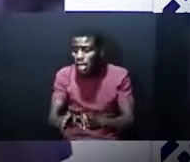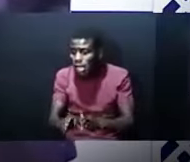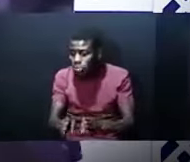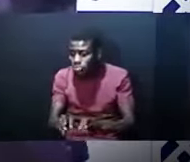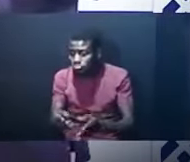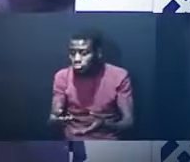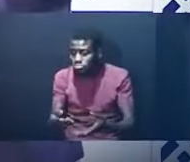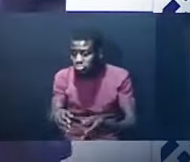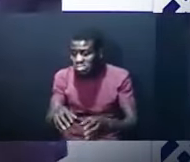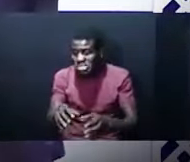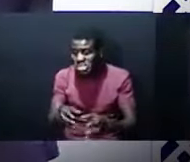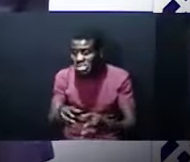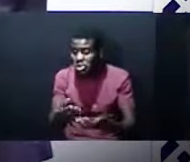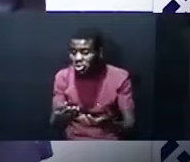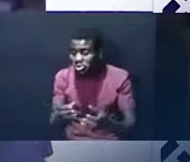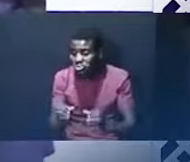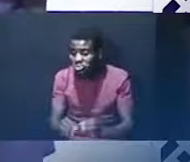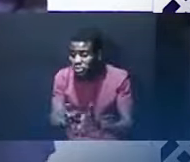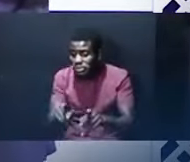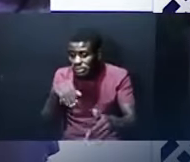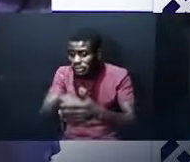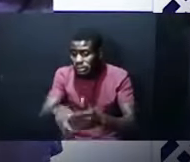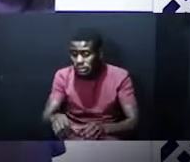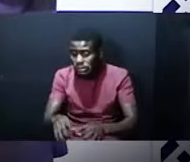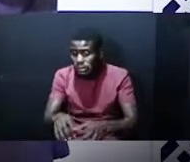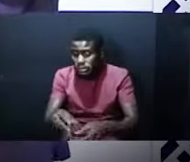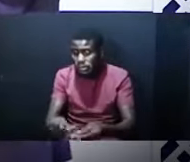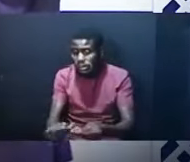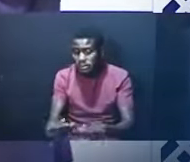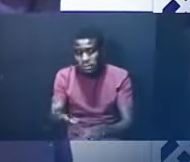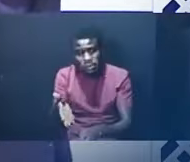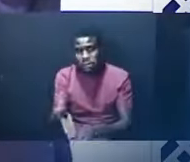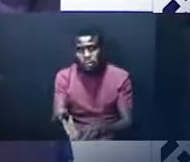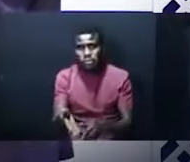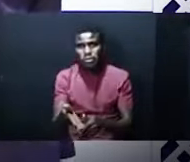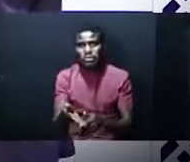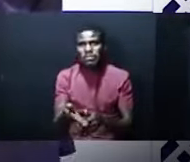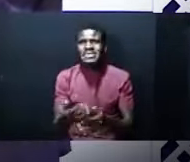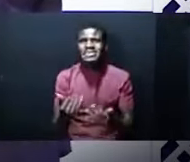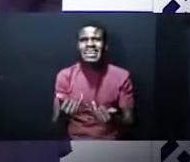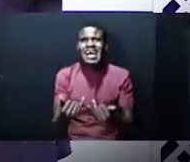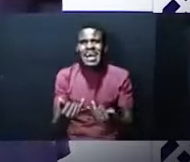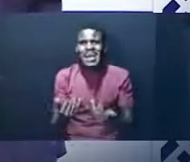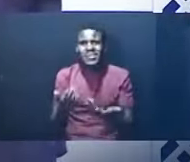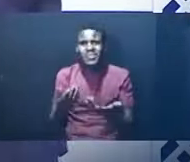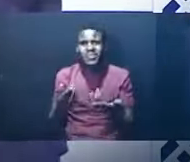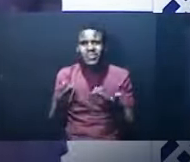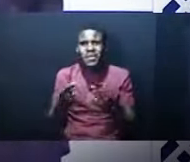And somehow, when the Bible talks about ground, it's referring to the human heart.